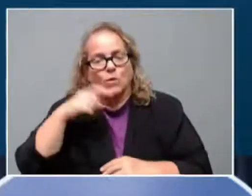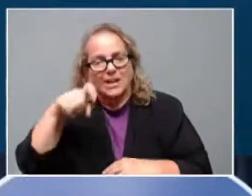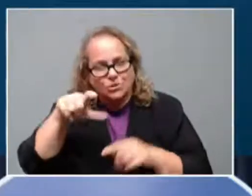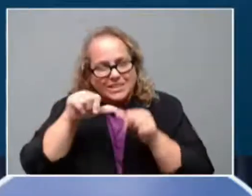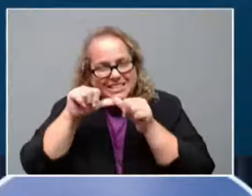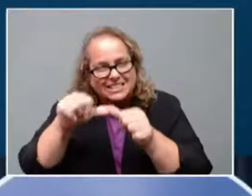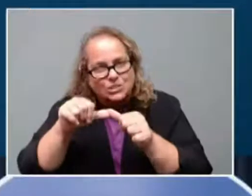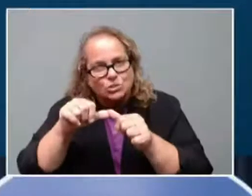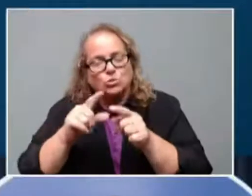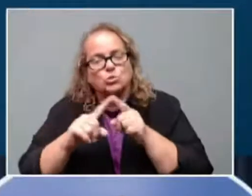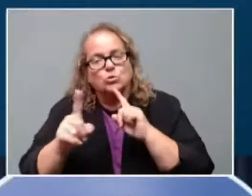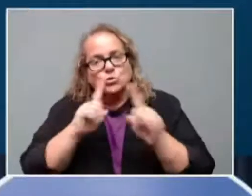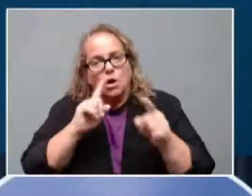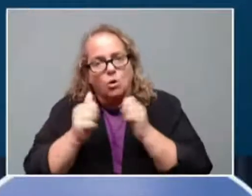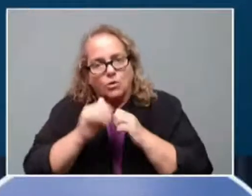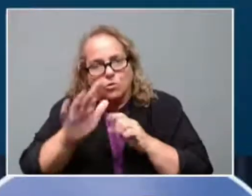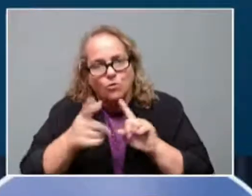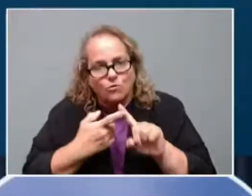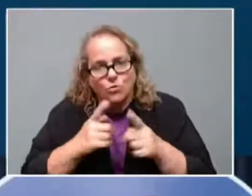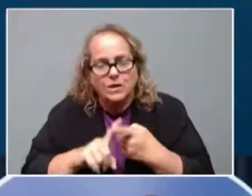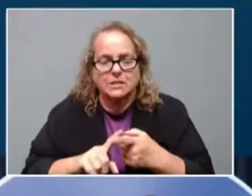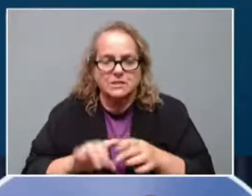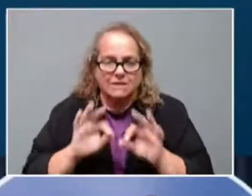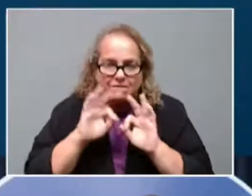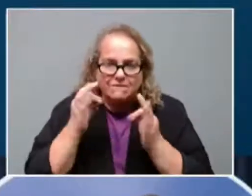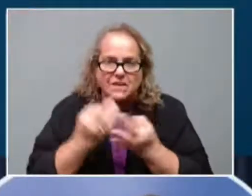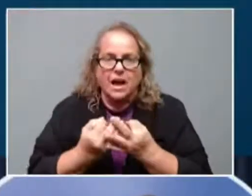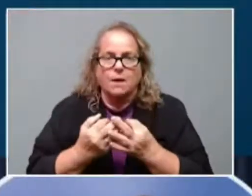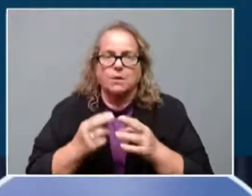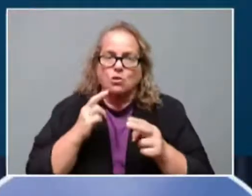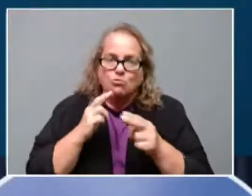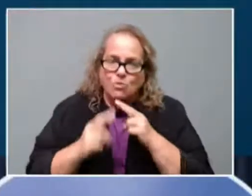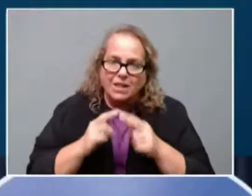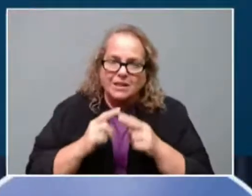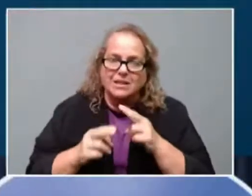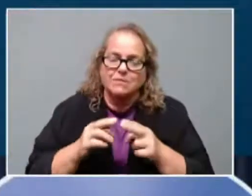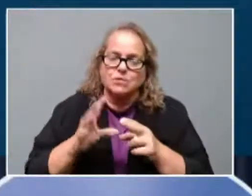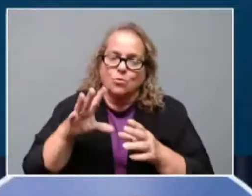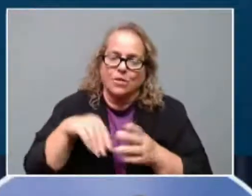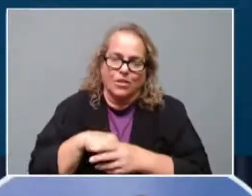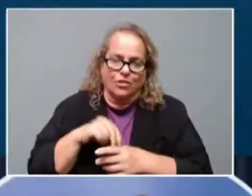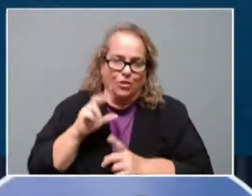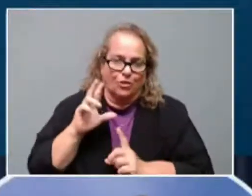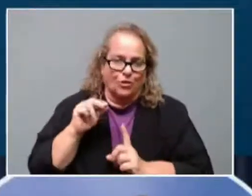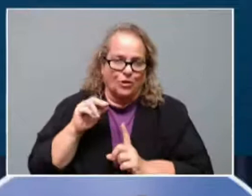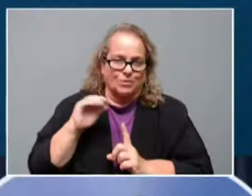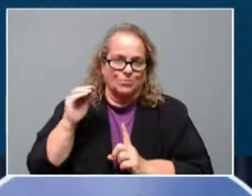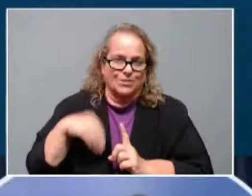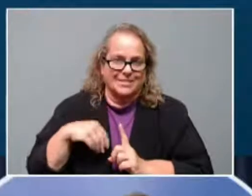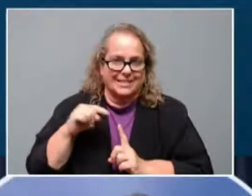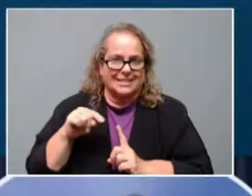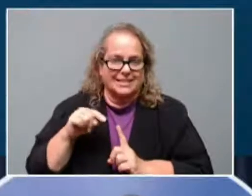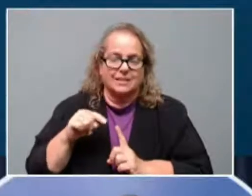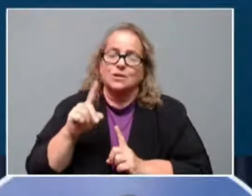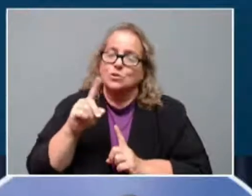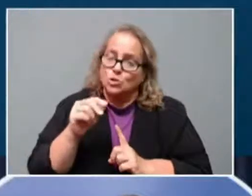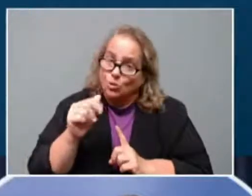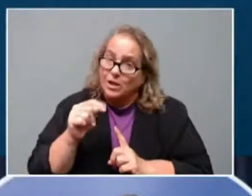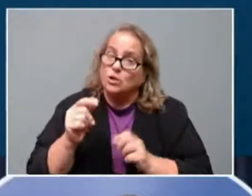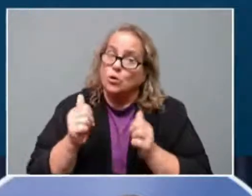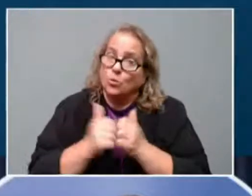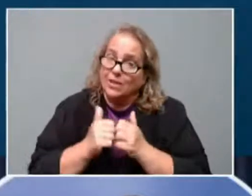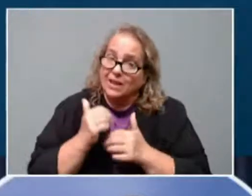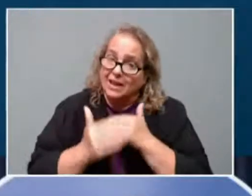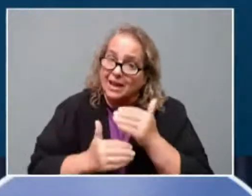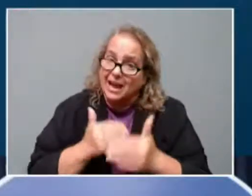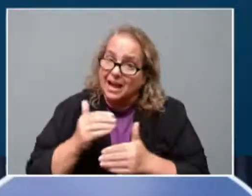to your friends and family and relatives that are in the 30%. Try to do it with kindness. You may be the only person that